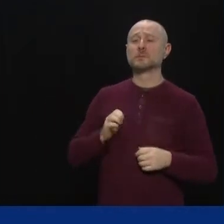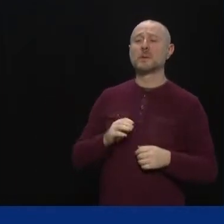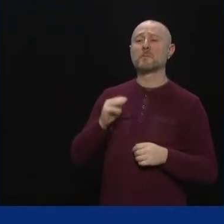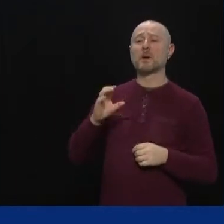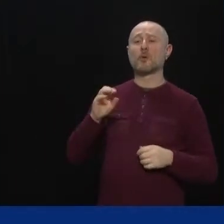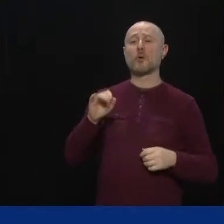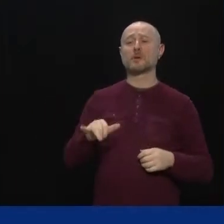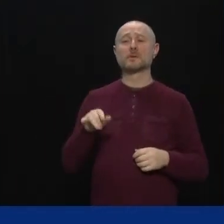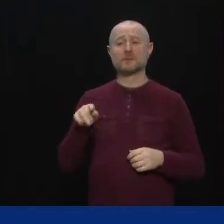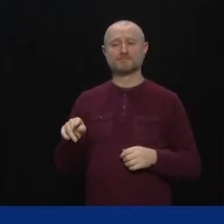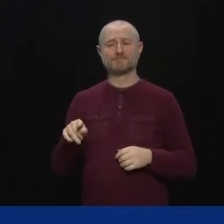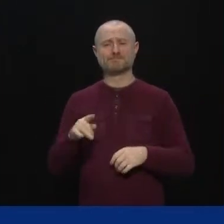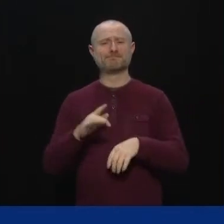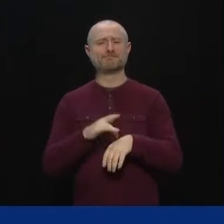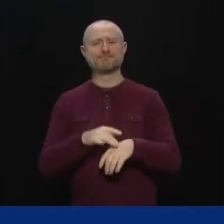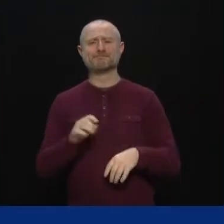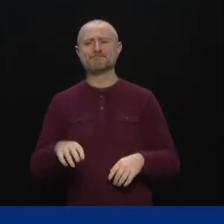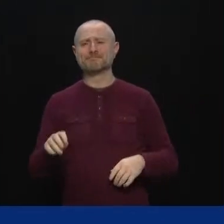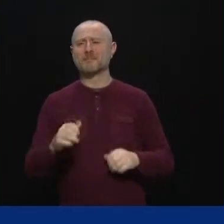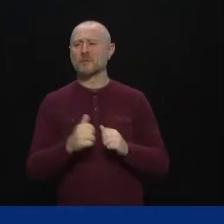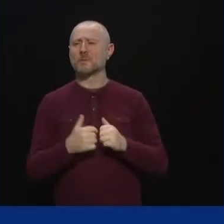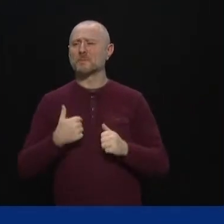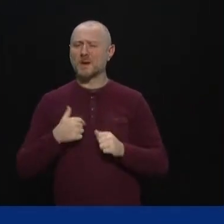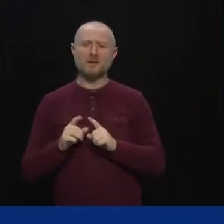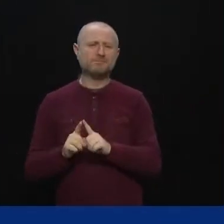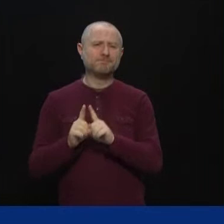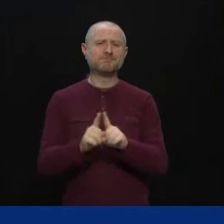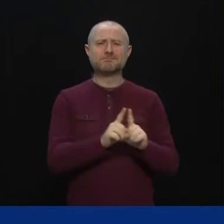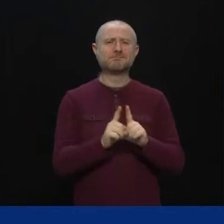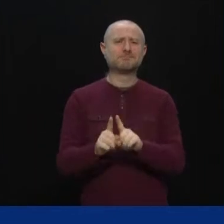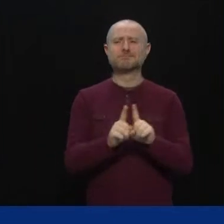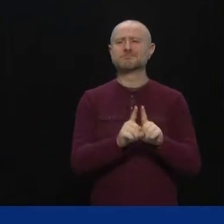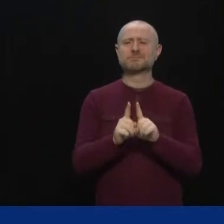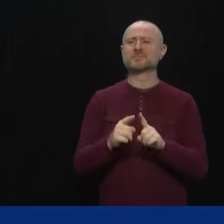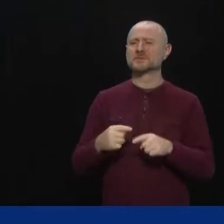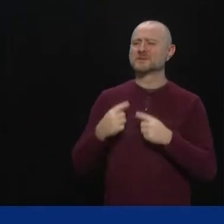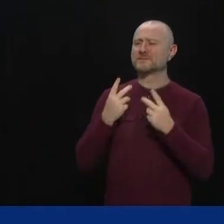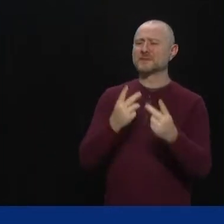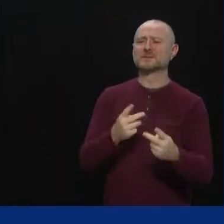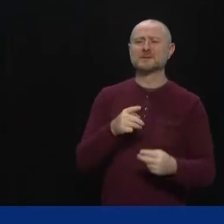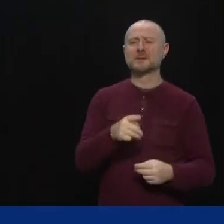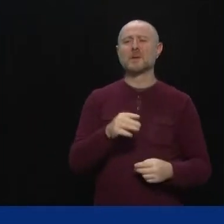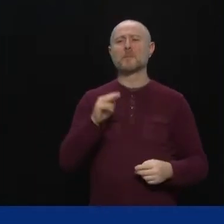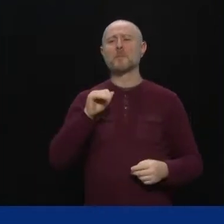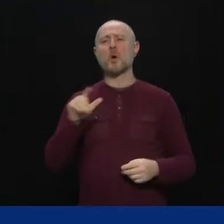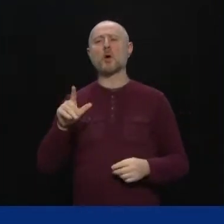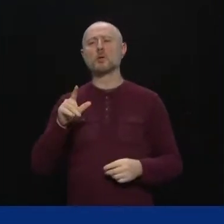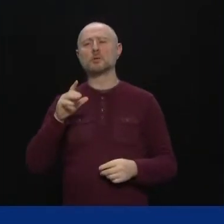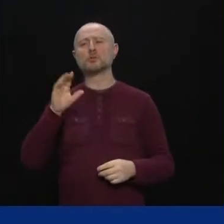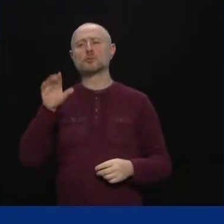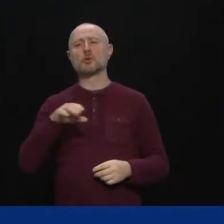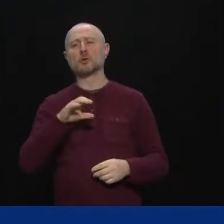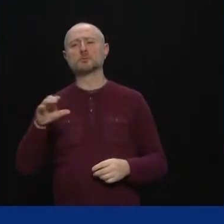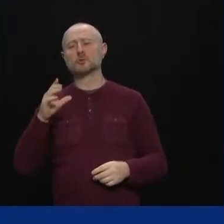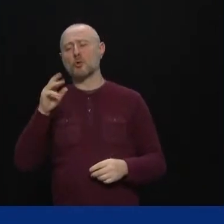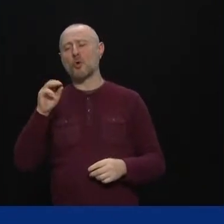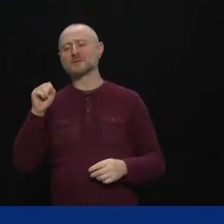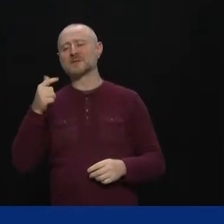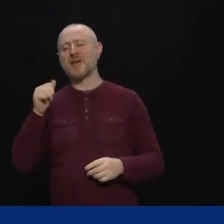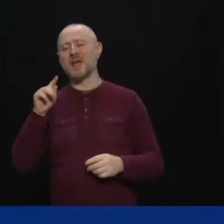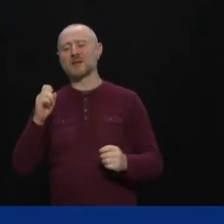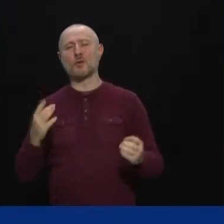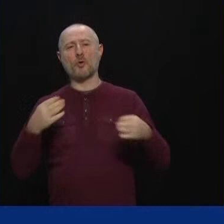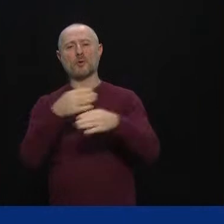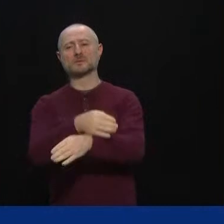at so many events with me. We went out and visited a site at the mall, Crossgates Mall, not that long ago, and talked to the National